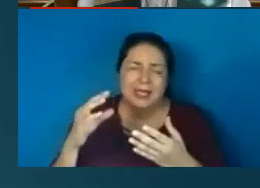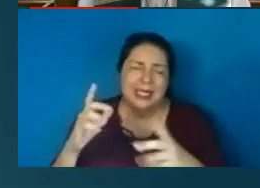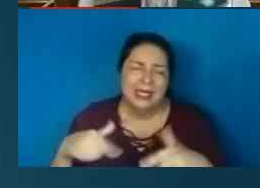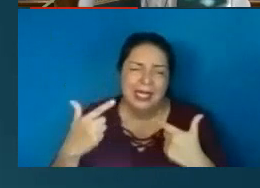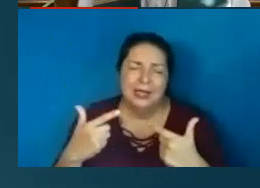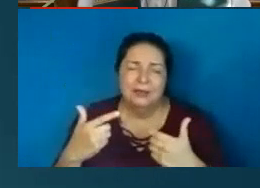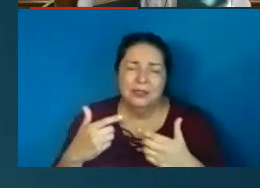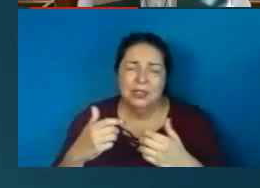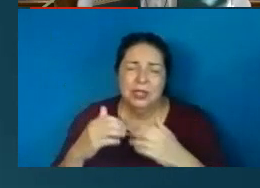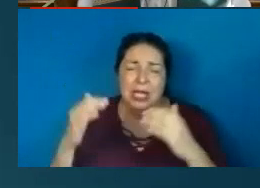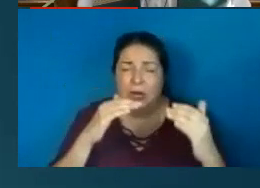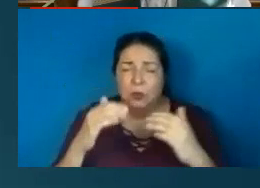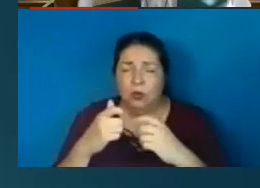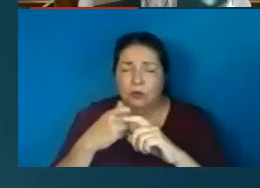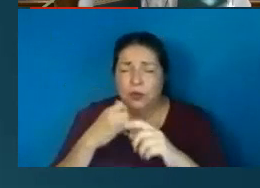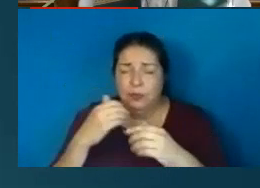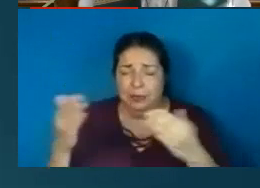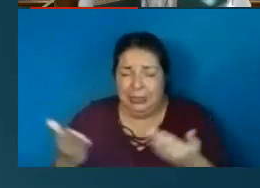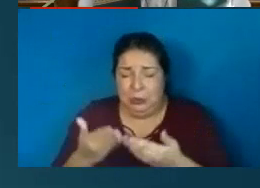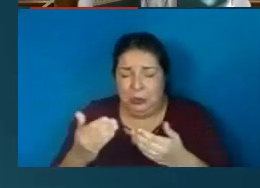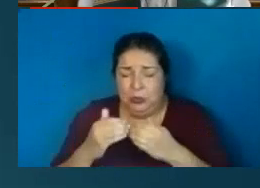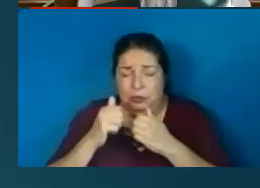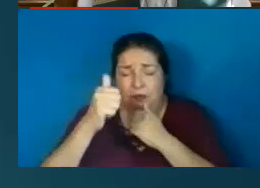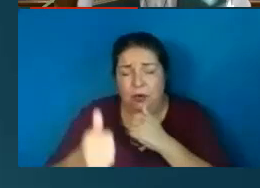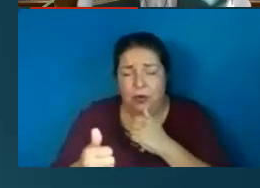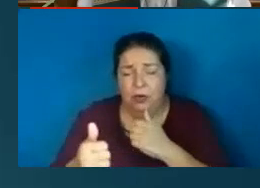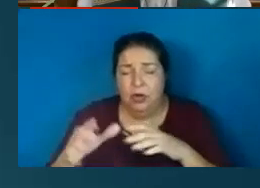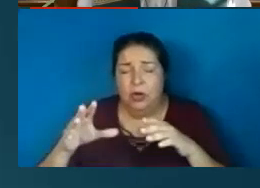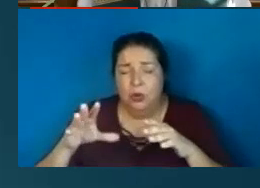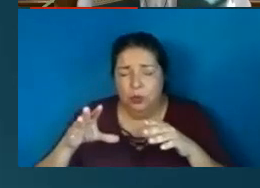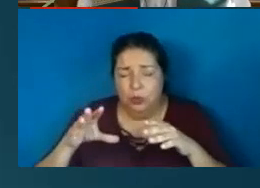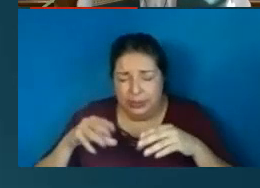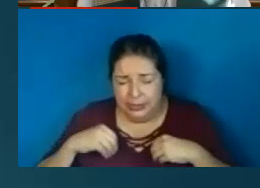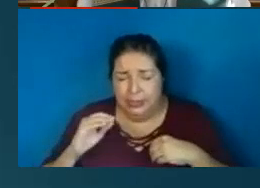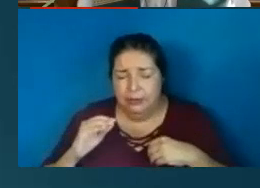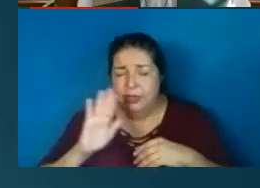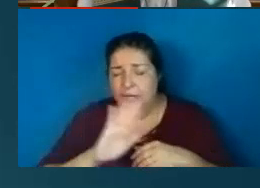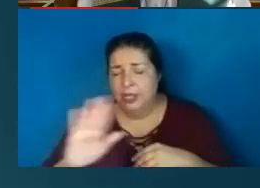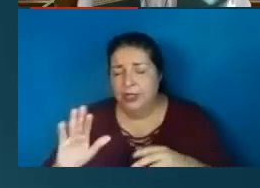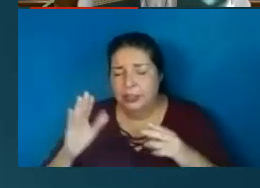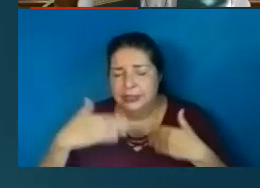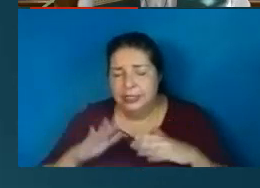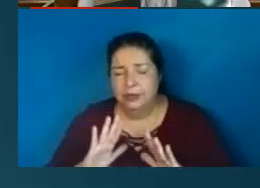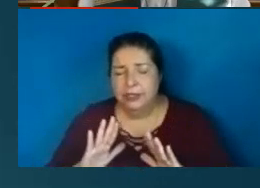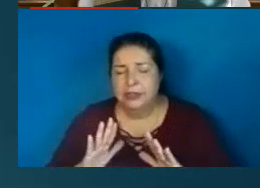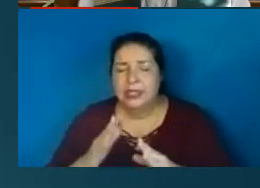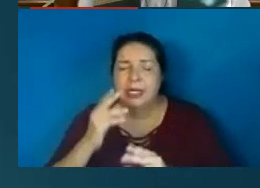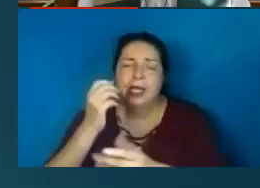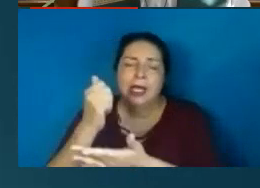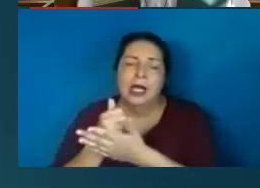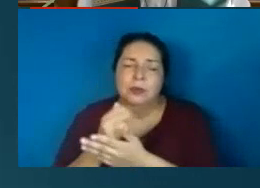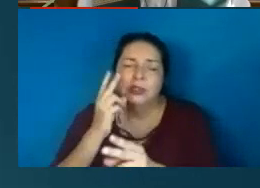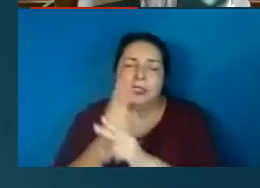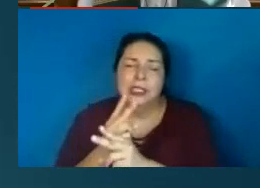and near. Receive our thanks for their sacrifice and give us the courage to preserve liberty in our own time and to use